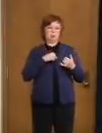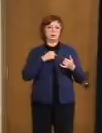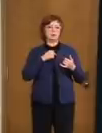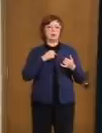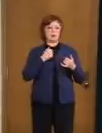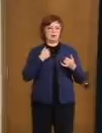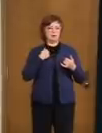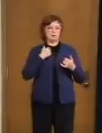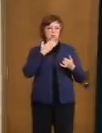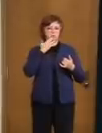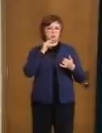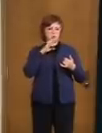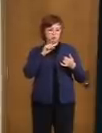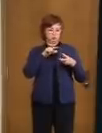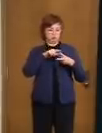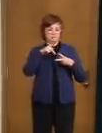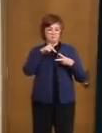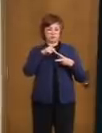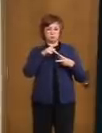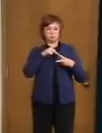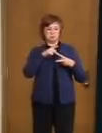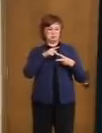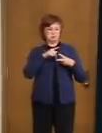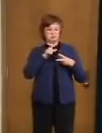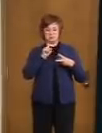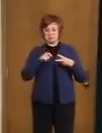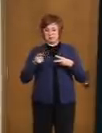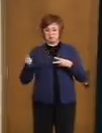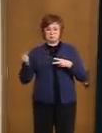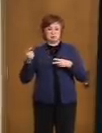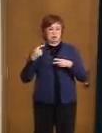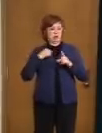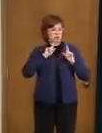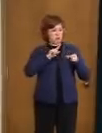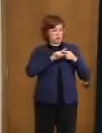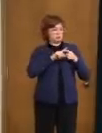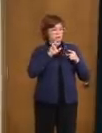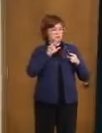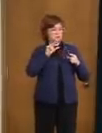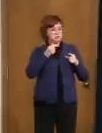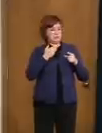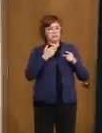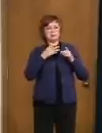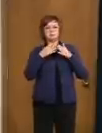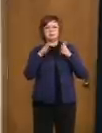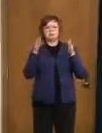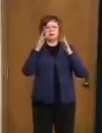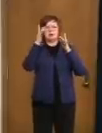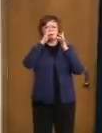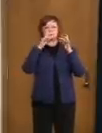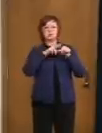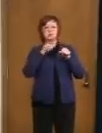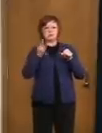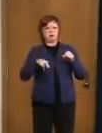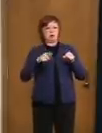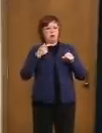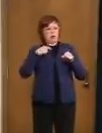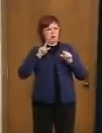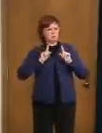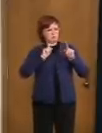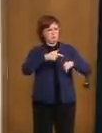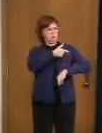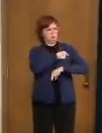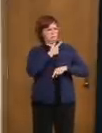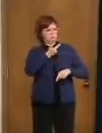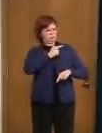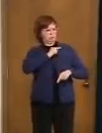it directly into long-term care homes in the area and deliver it rather than bringing the long-term care residents into the hospital. So those 3 changes are